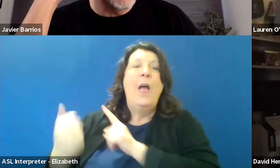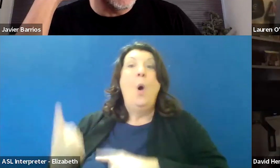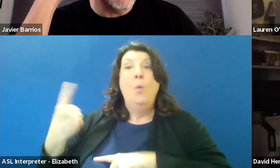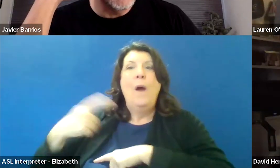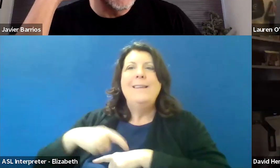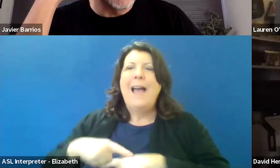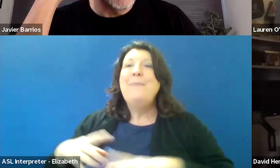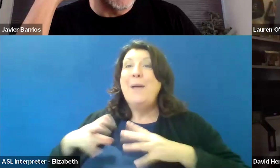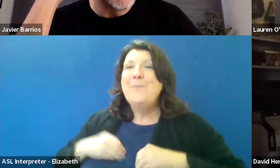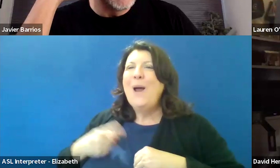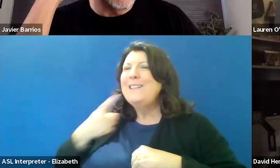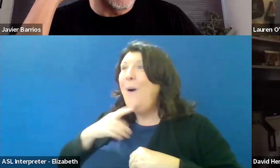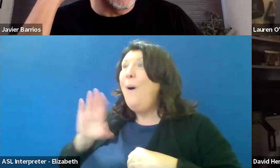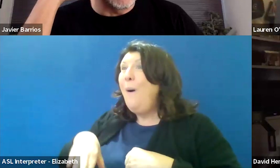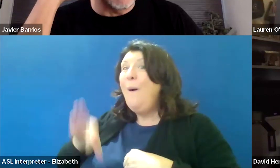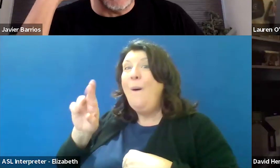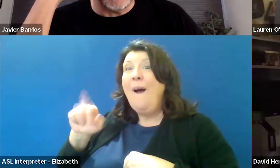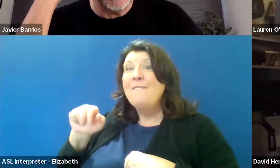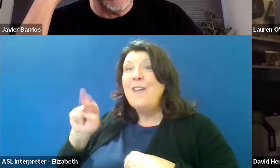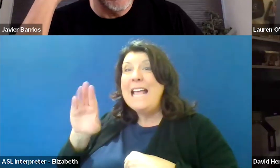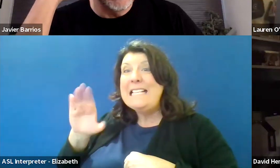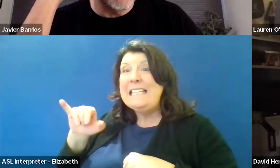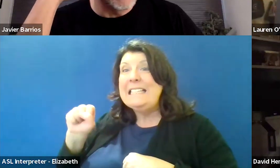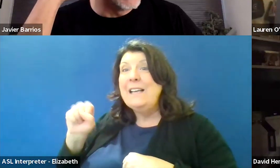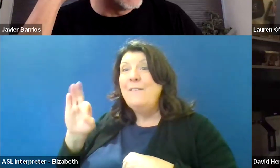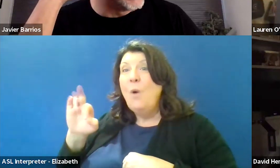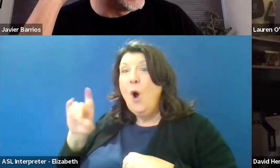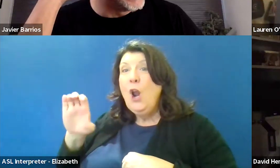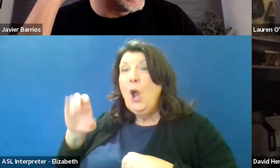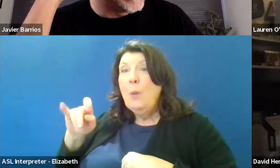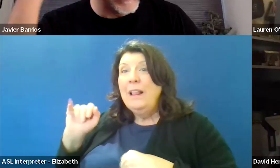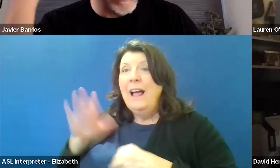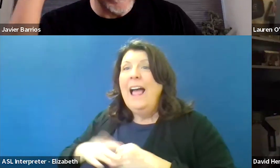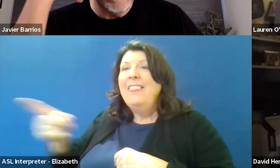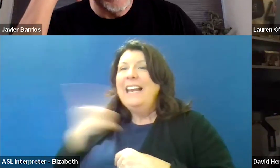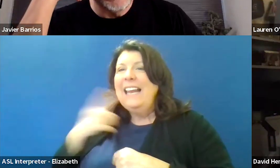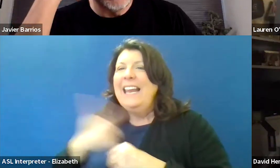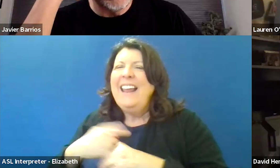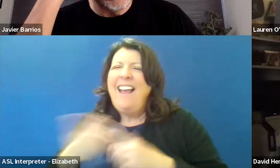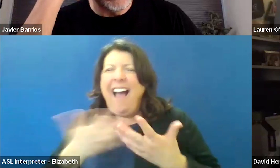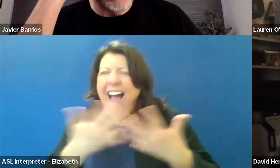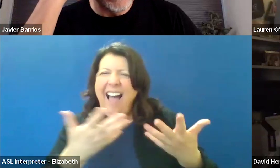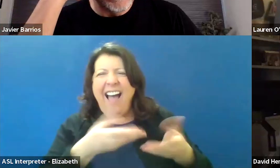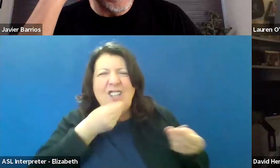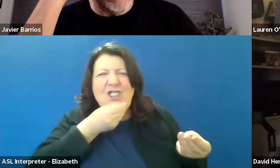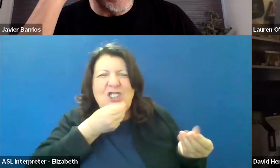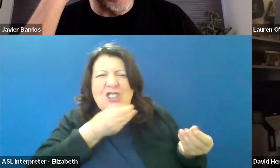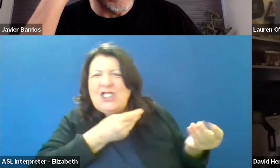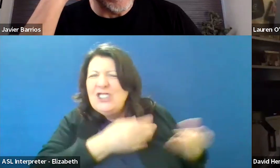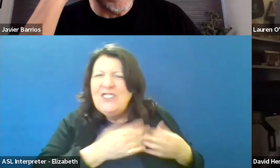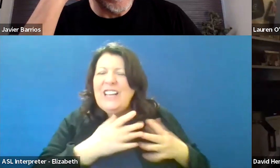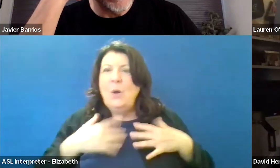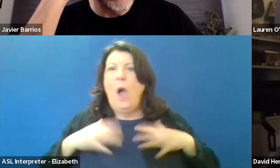it's so nice to talk to you. I'm so honored that you would call me. And he's like, you're an idiot. Shut up. Fuck you. Who would call you? He'd never call you. Like I'm just messing with you. So I thought I was being messed